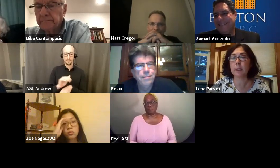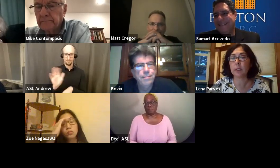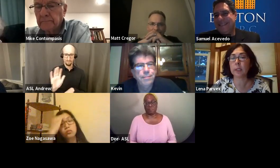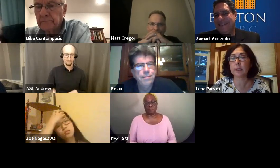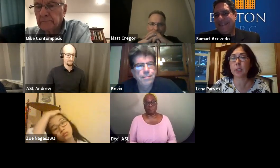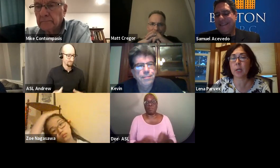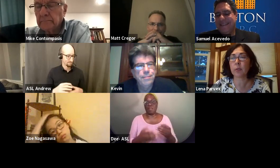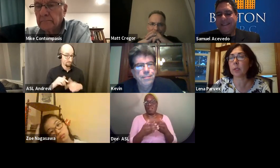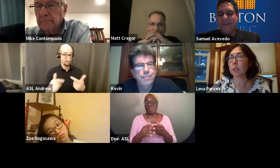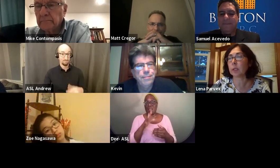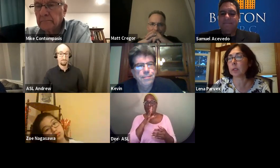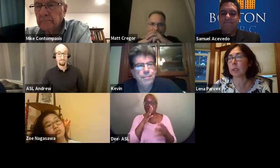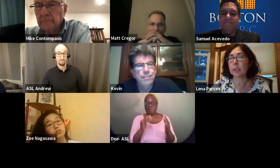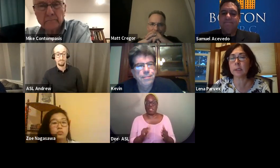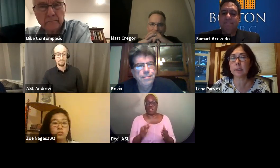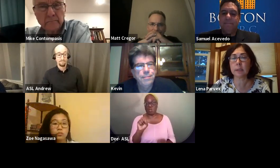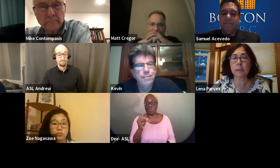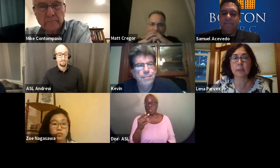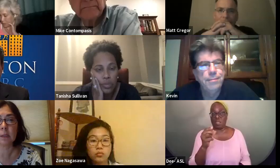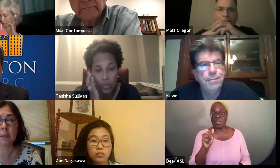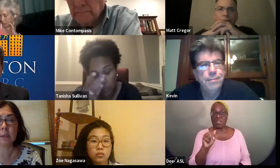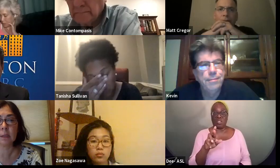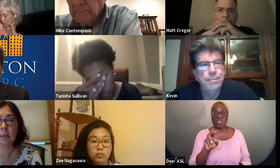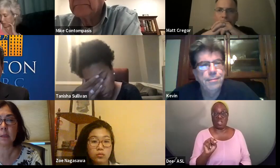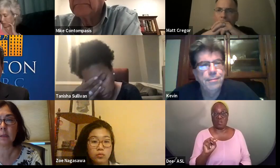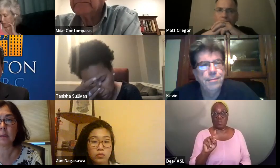Next speaker is Sharon Kuntz.